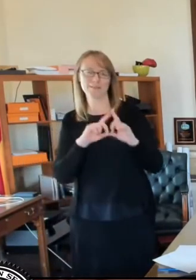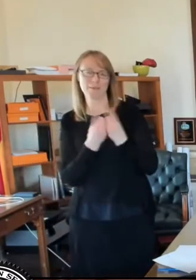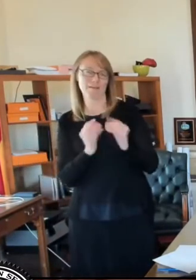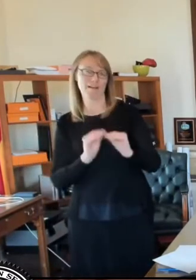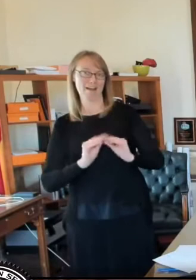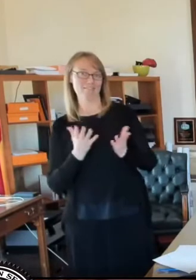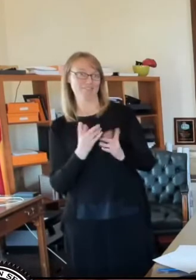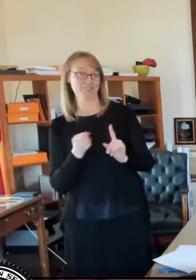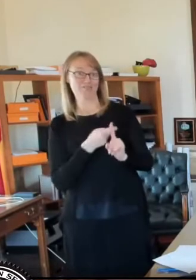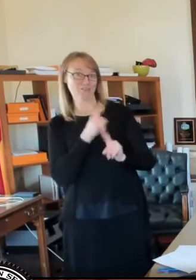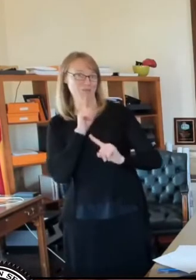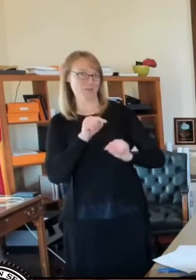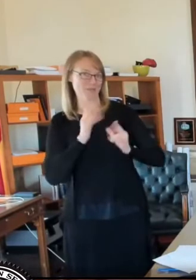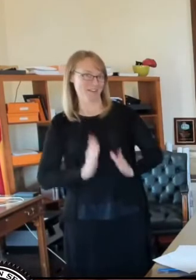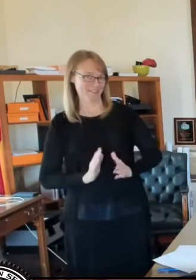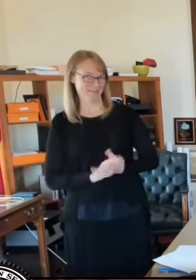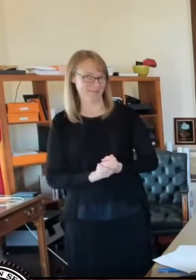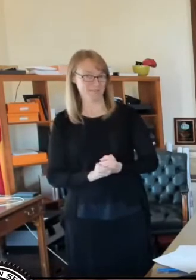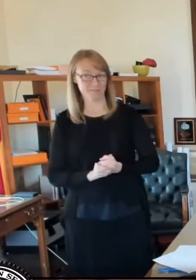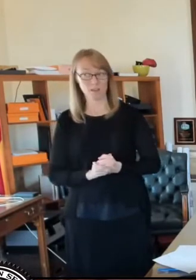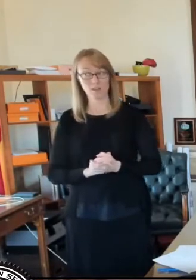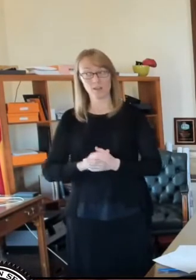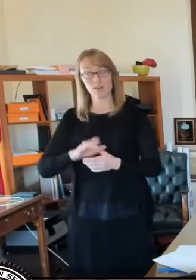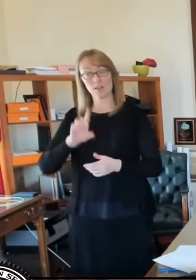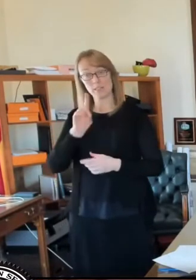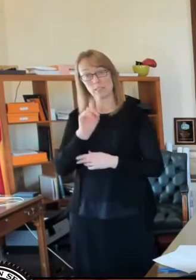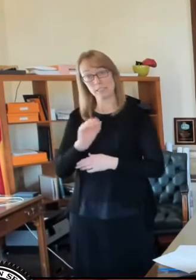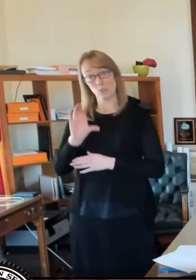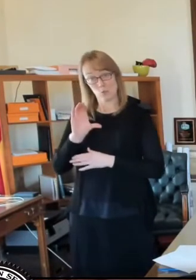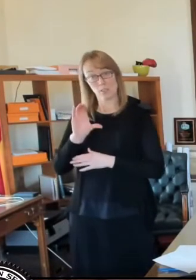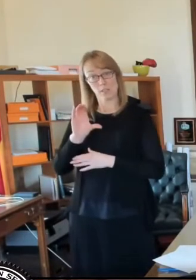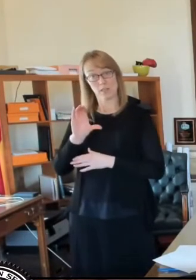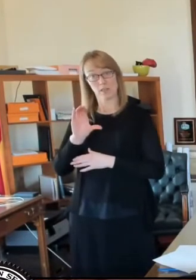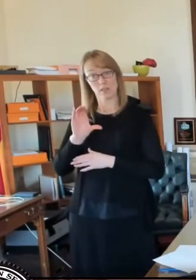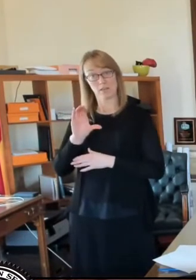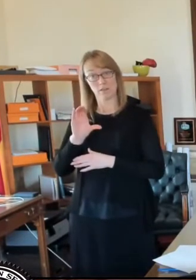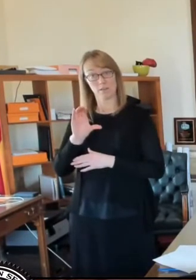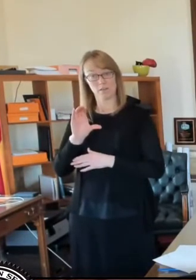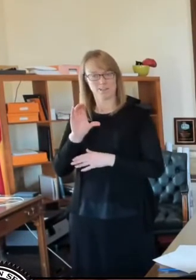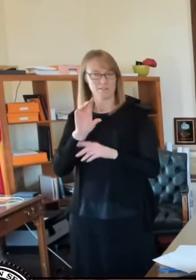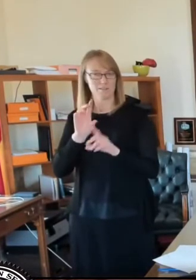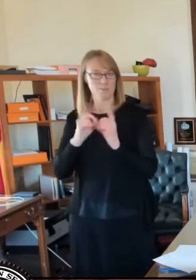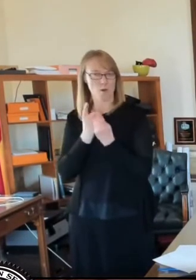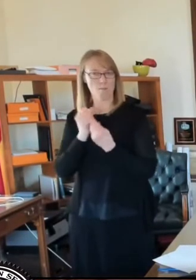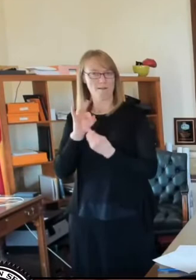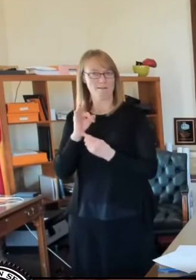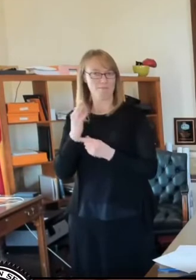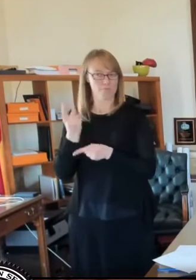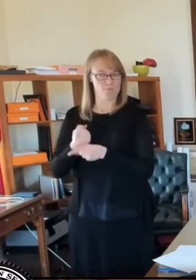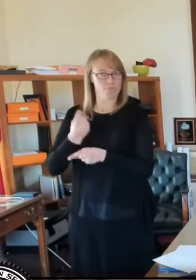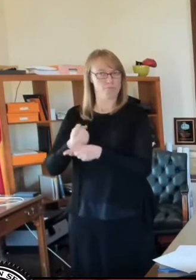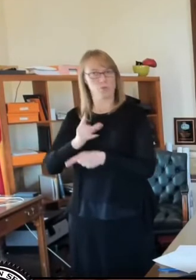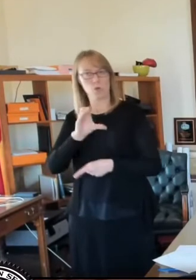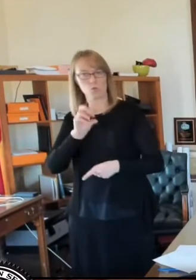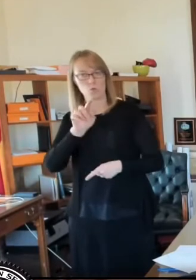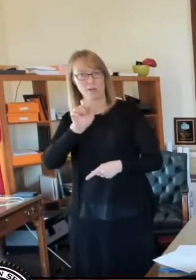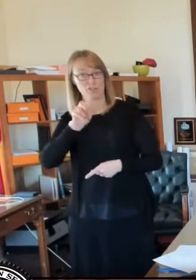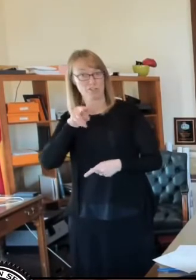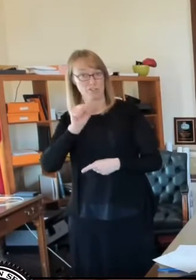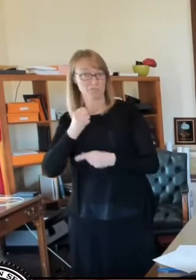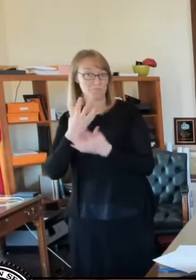our corrections department, likely. But also childcare workers. This says